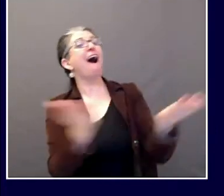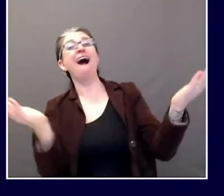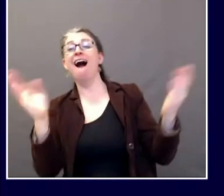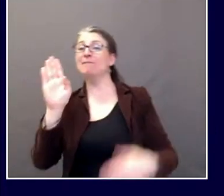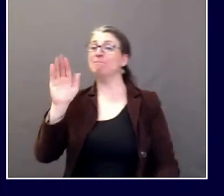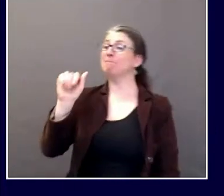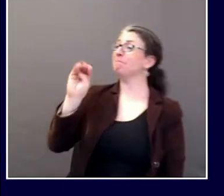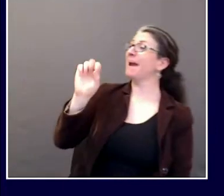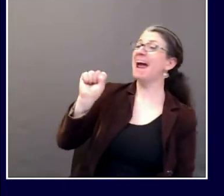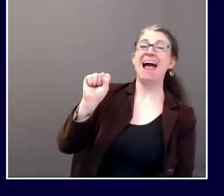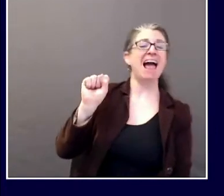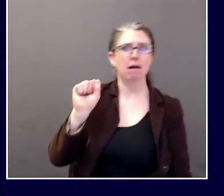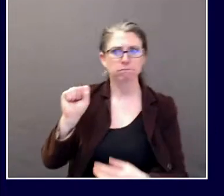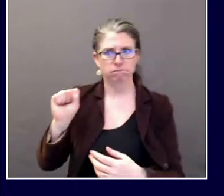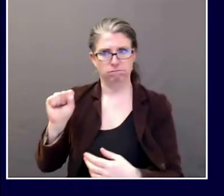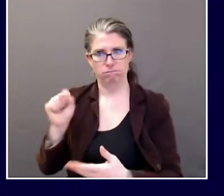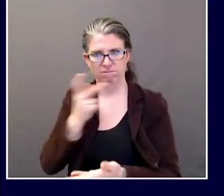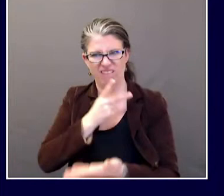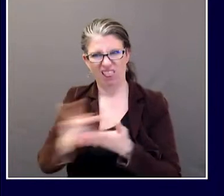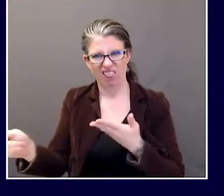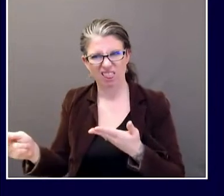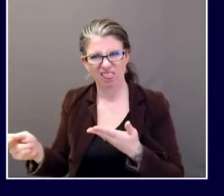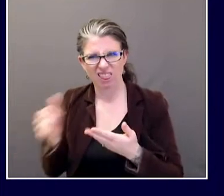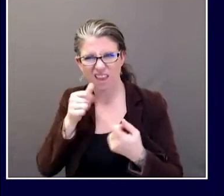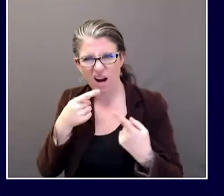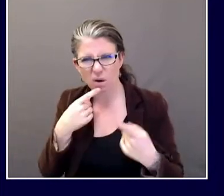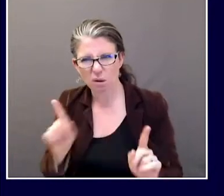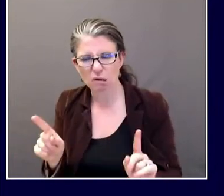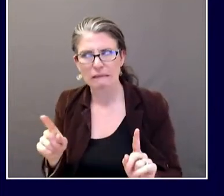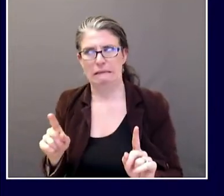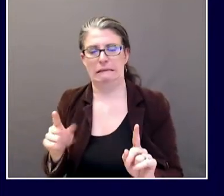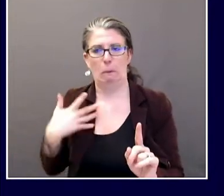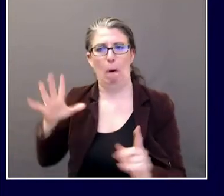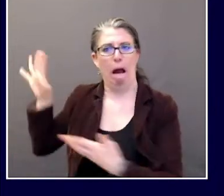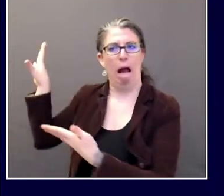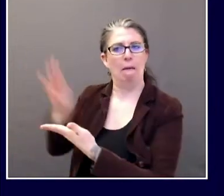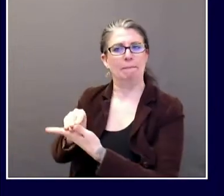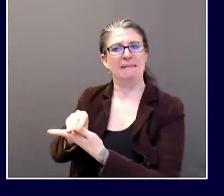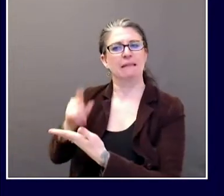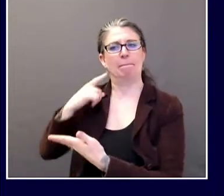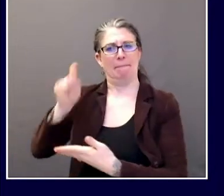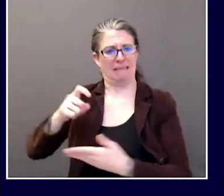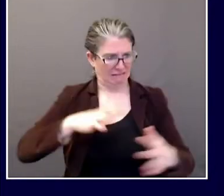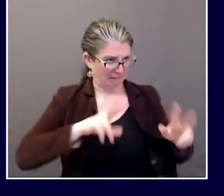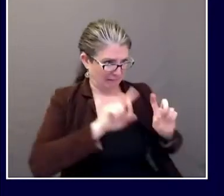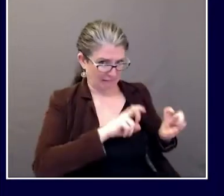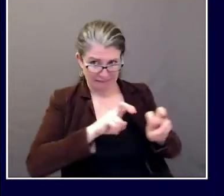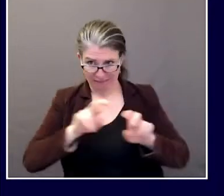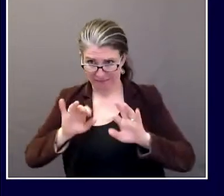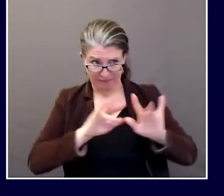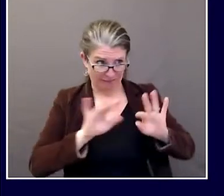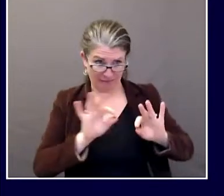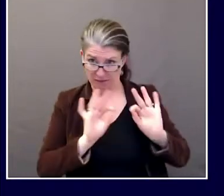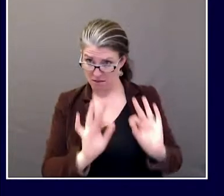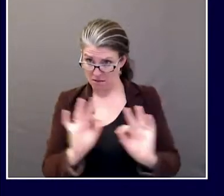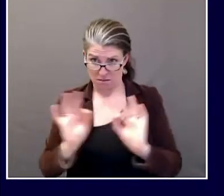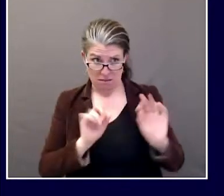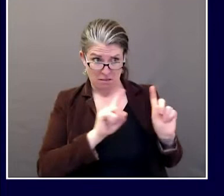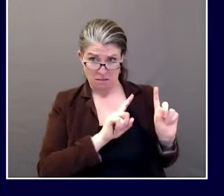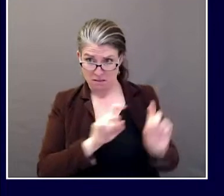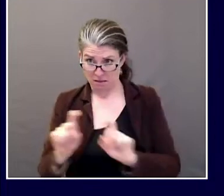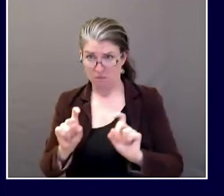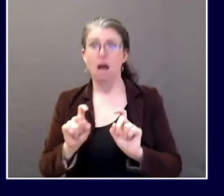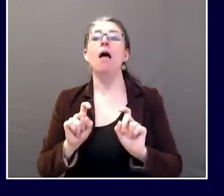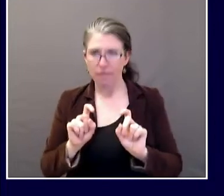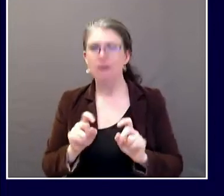for your patience. Hopefully, by the time these systems are set up and fully operational, we will start